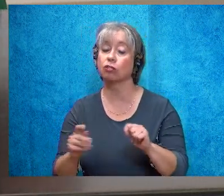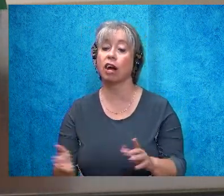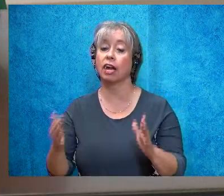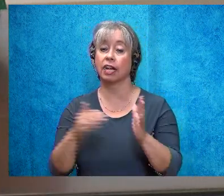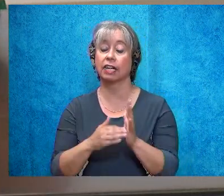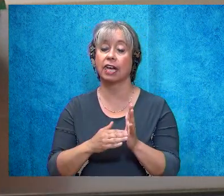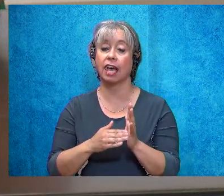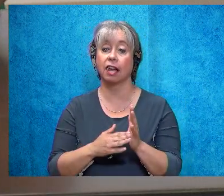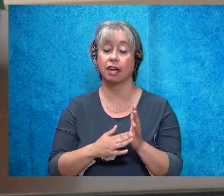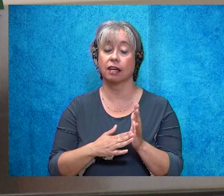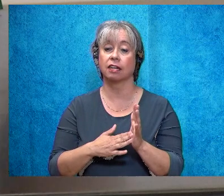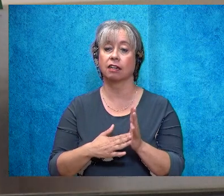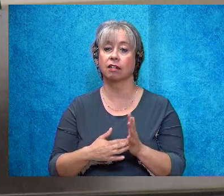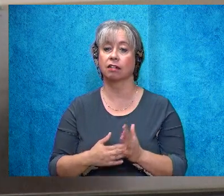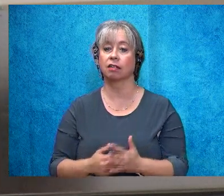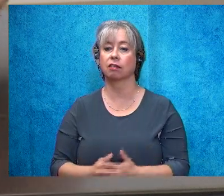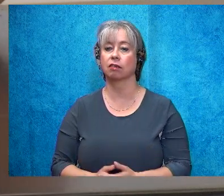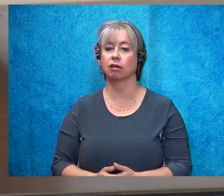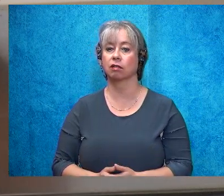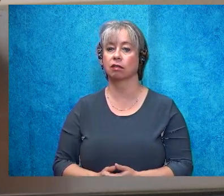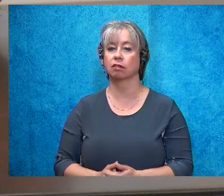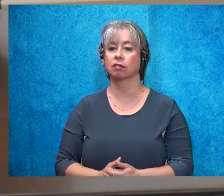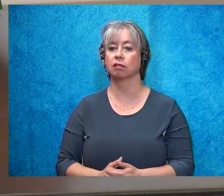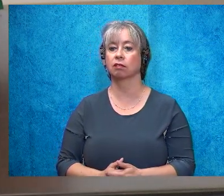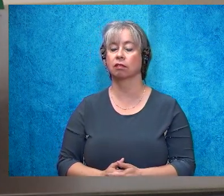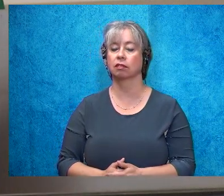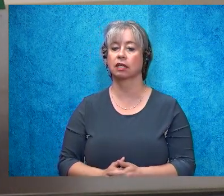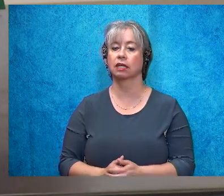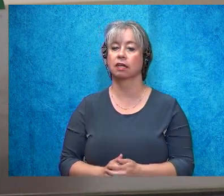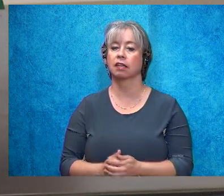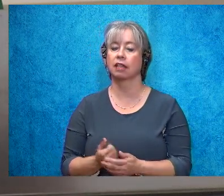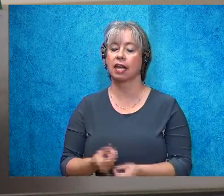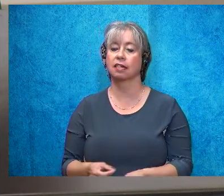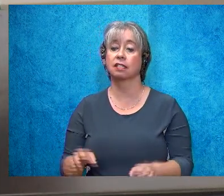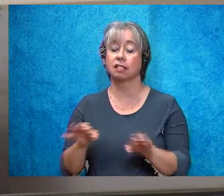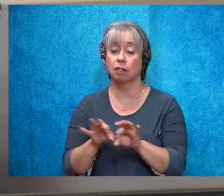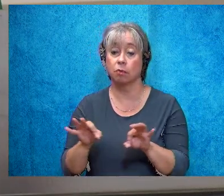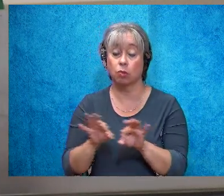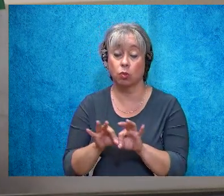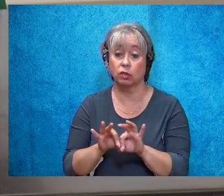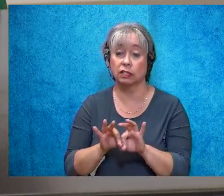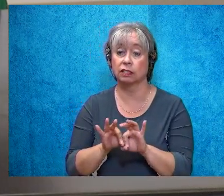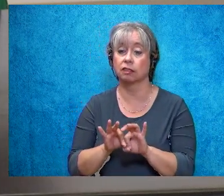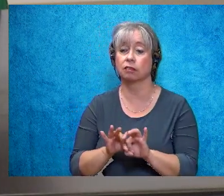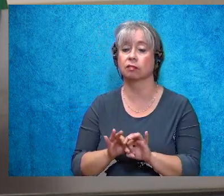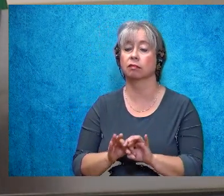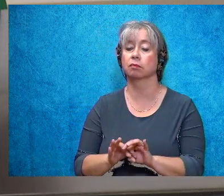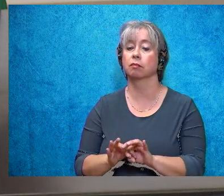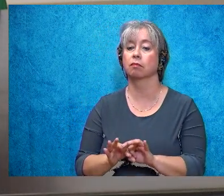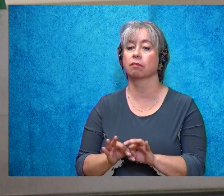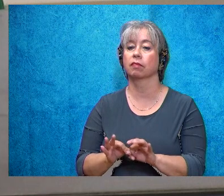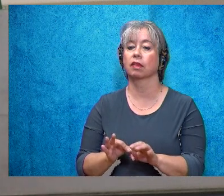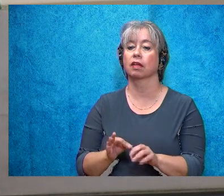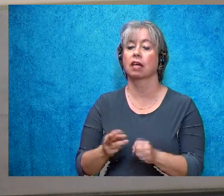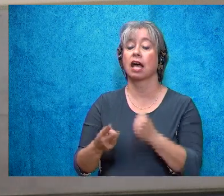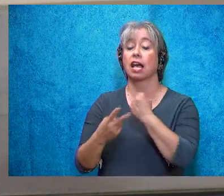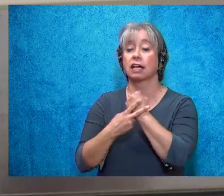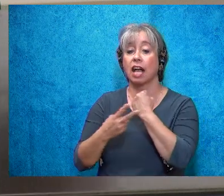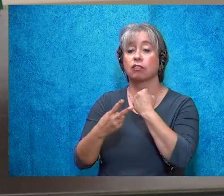want you to pay attention to something that we're moving on to that's really important. Going back to this conservation of